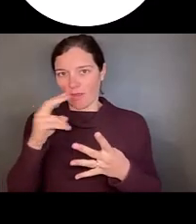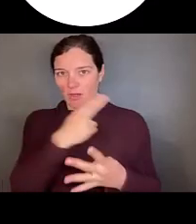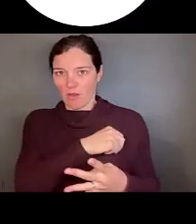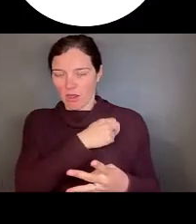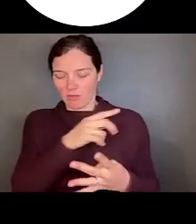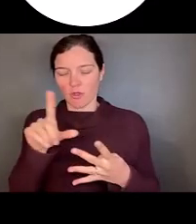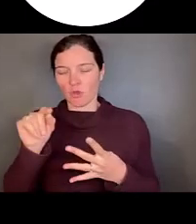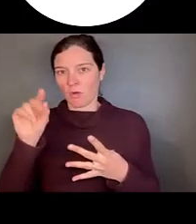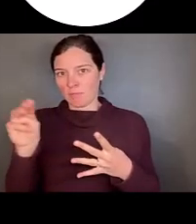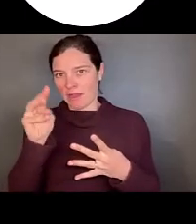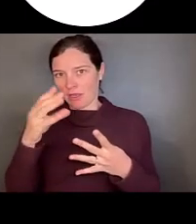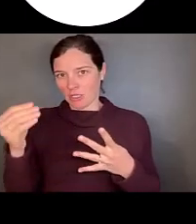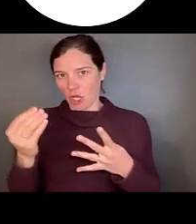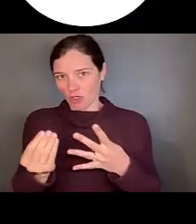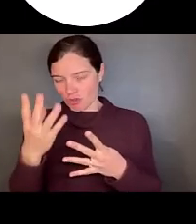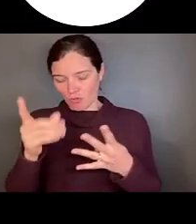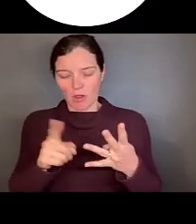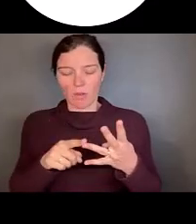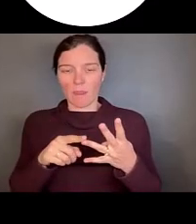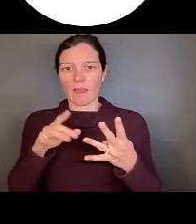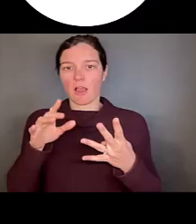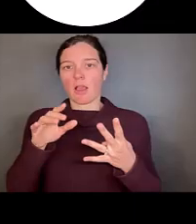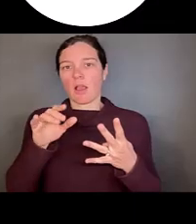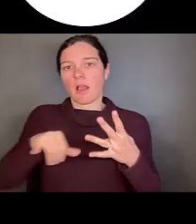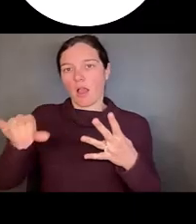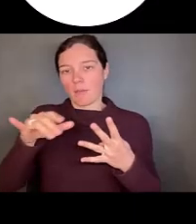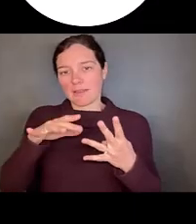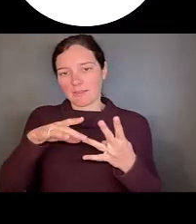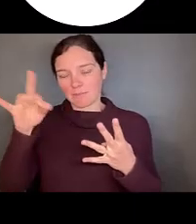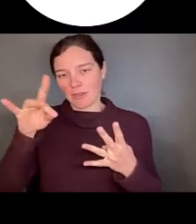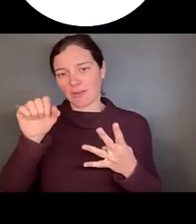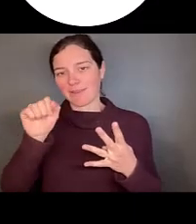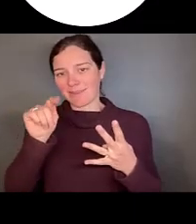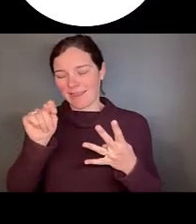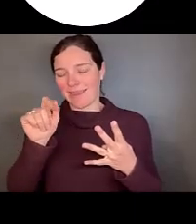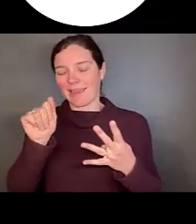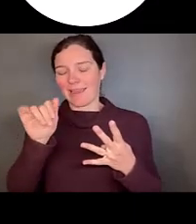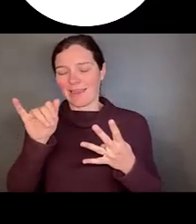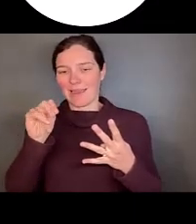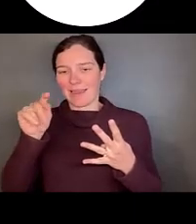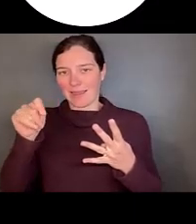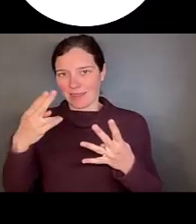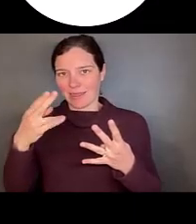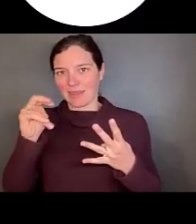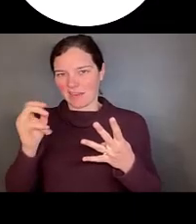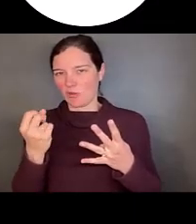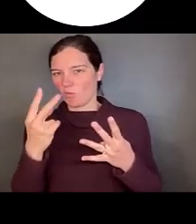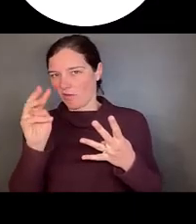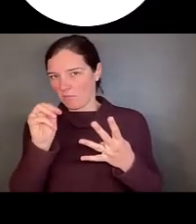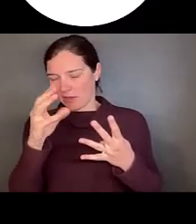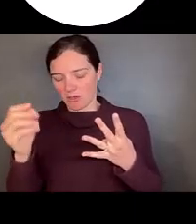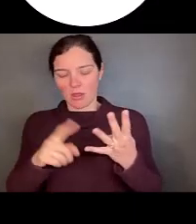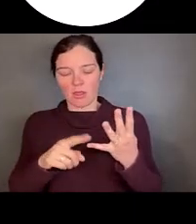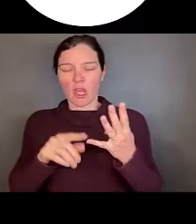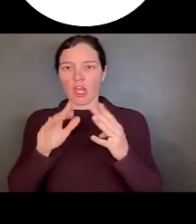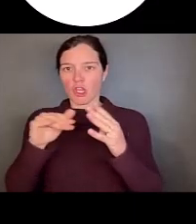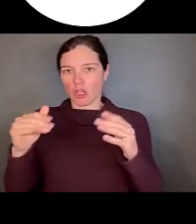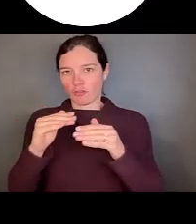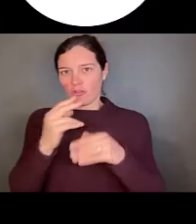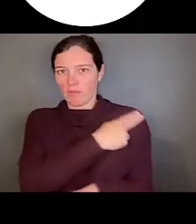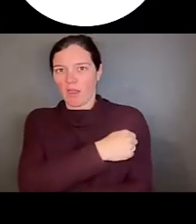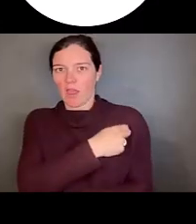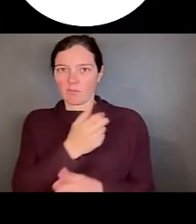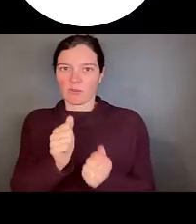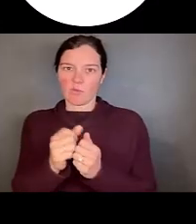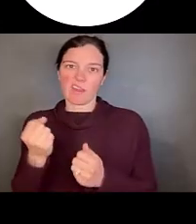with $20 million of growth, Common Spirit St. Anthony's Hospital with just under $12 million, and Children's Hospital Colorado